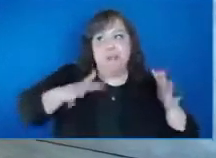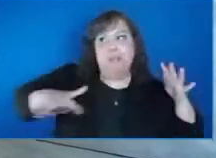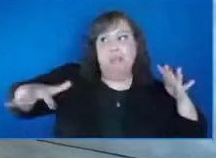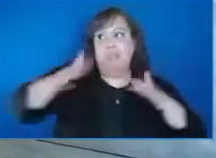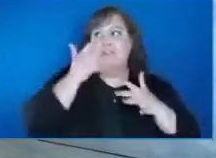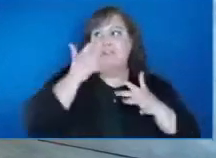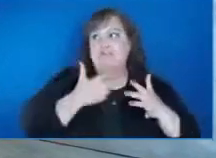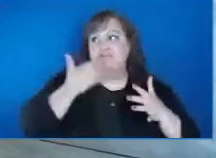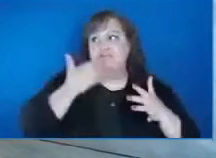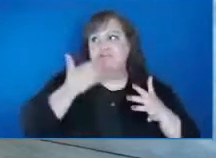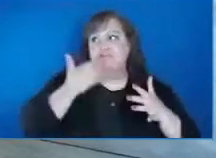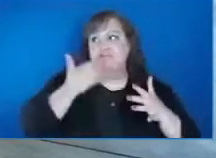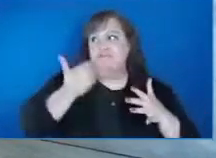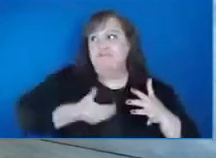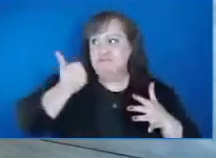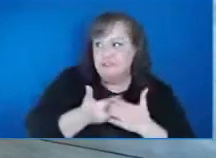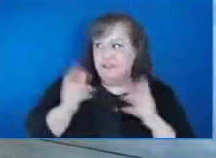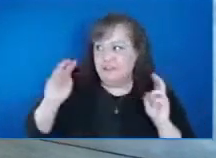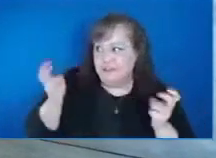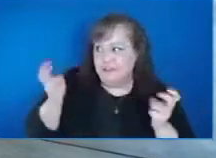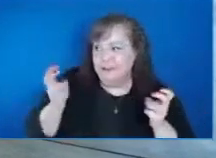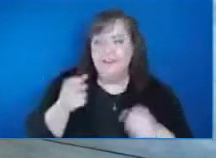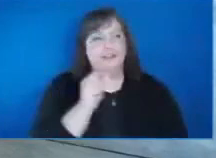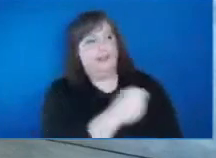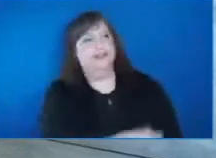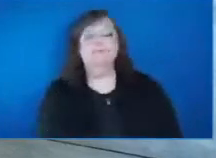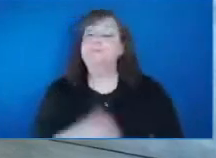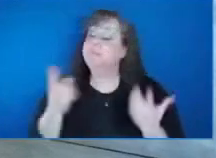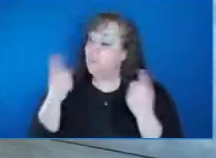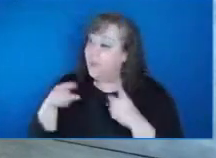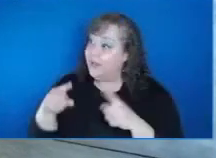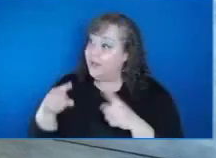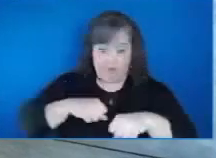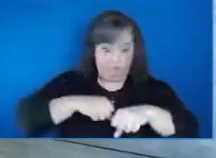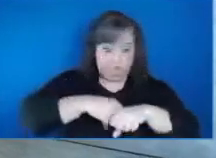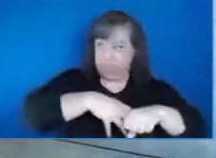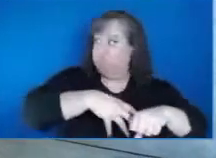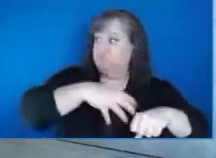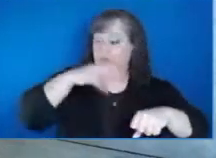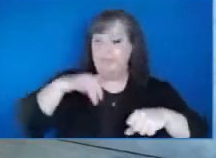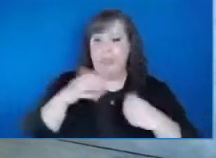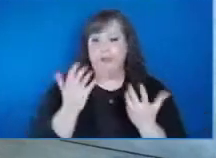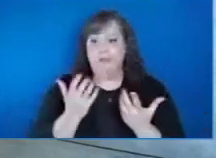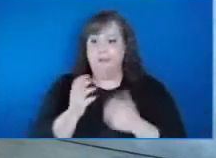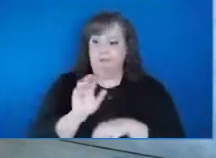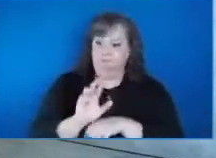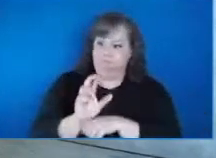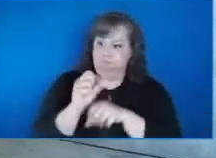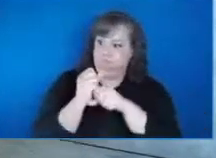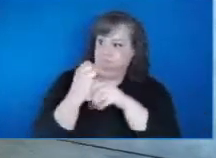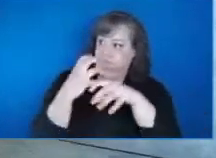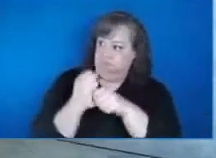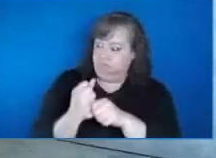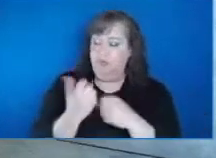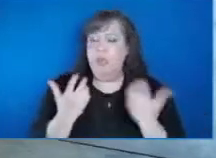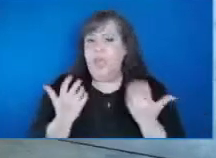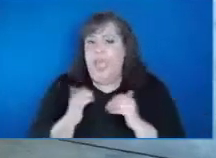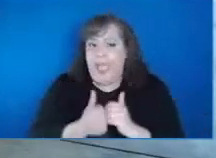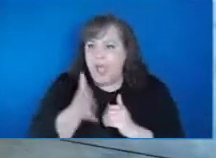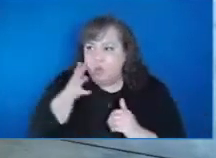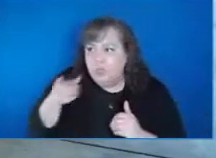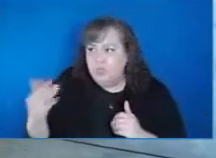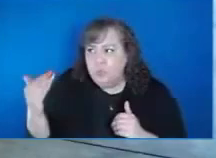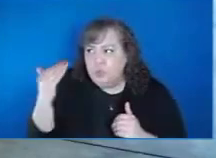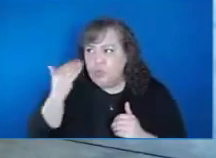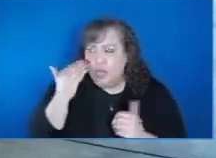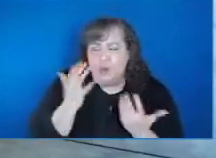you destroy the spacecraft, which is what you intend to do on a successful day, how will you know? How will you see